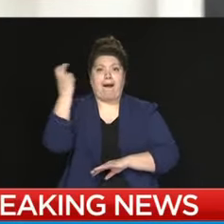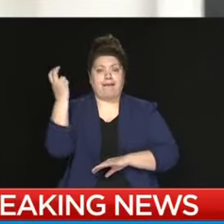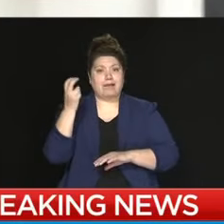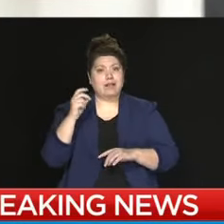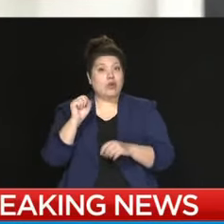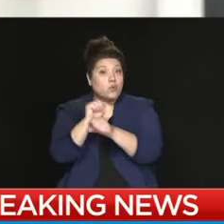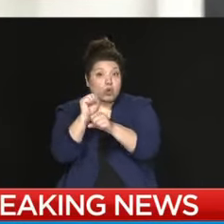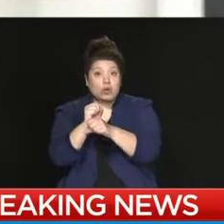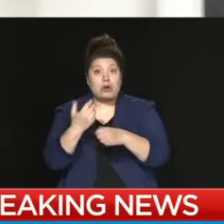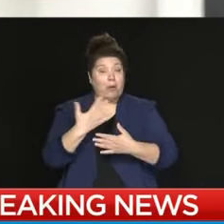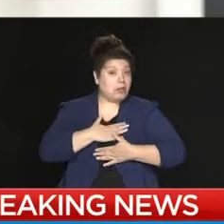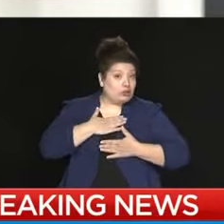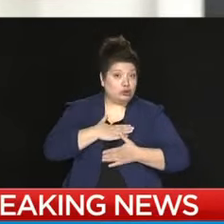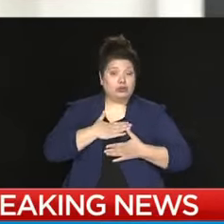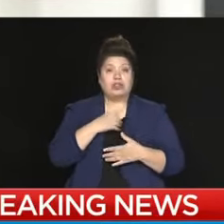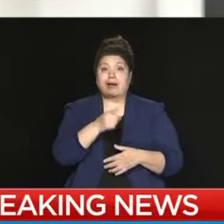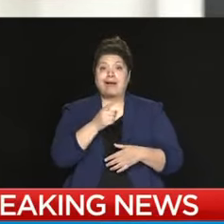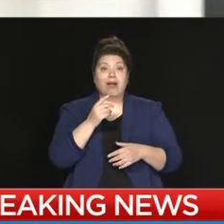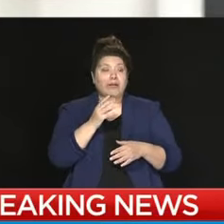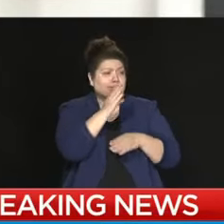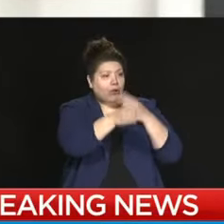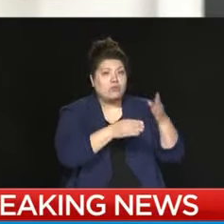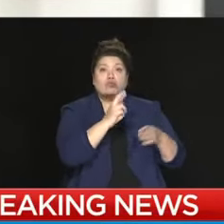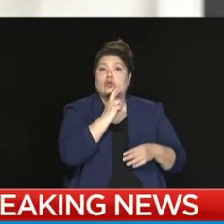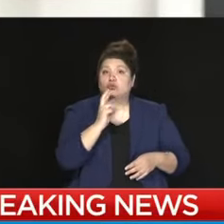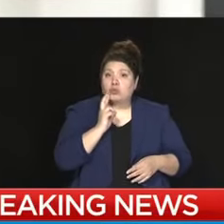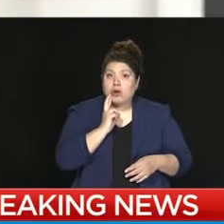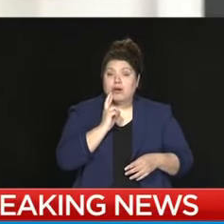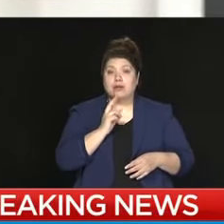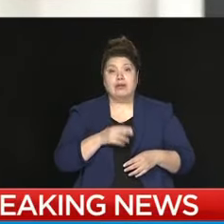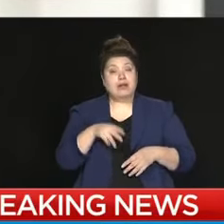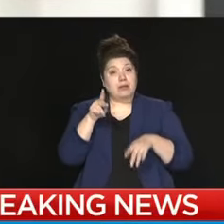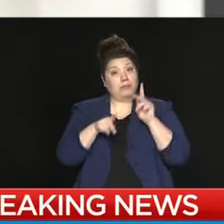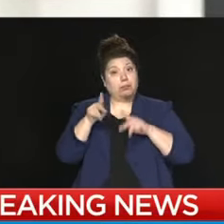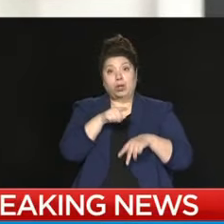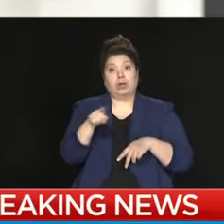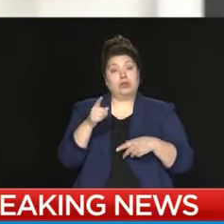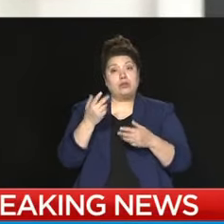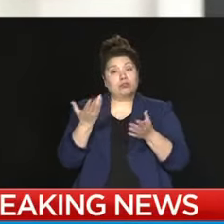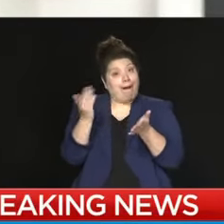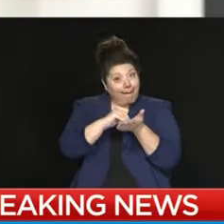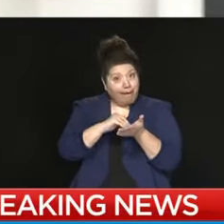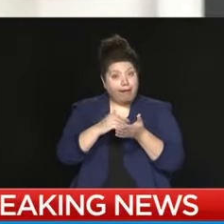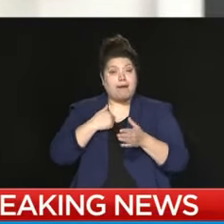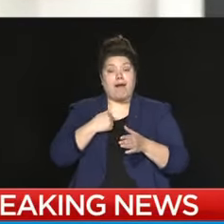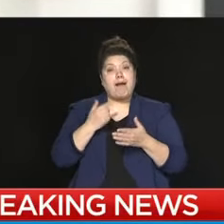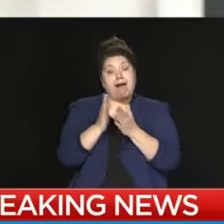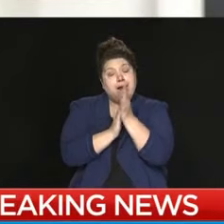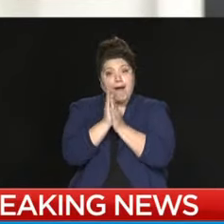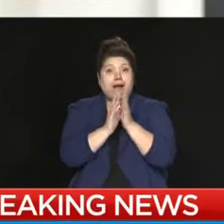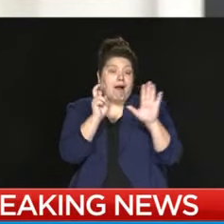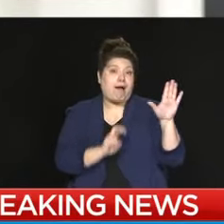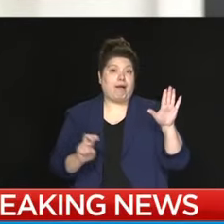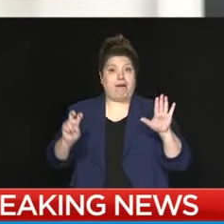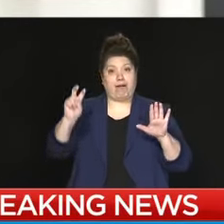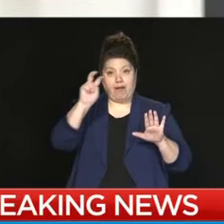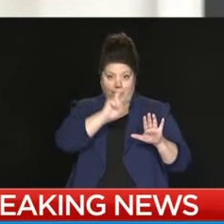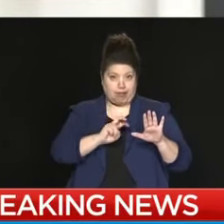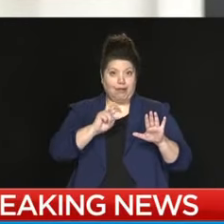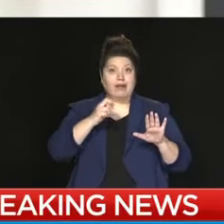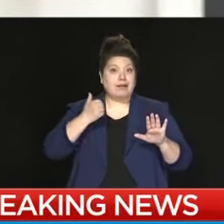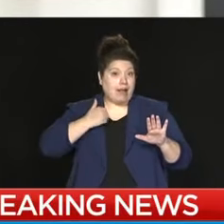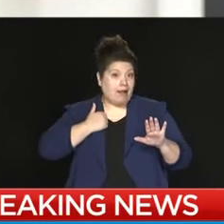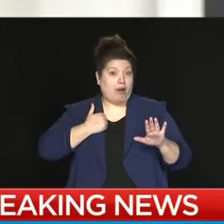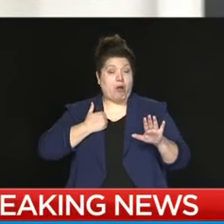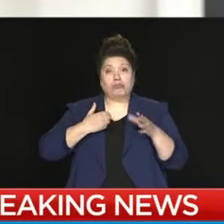People will need to go to restaurants. People will need to become tourists again in different places across the country and around